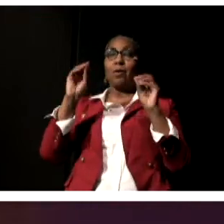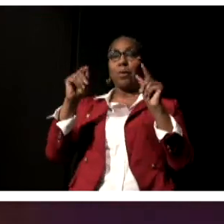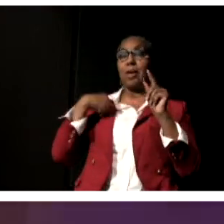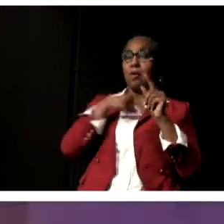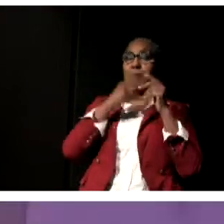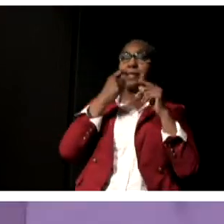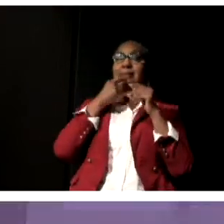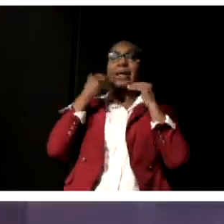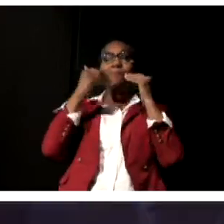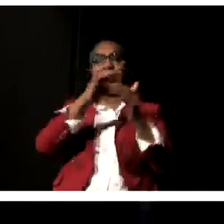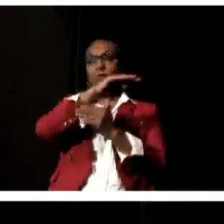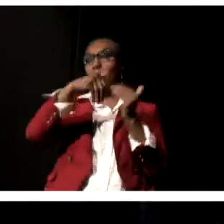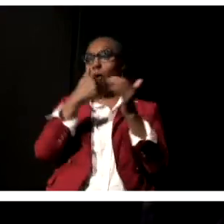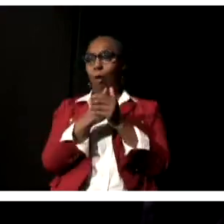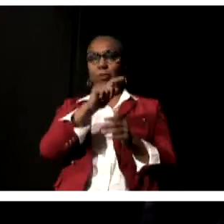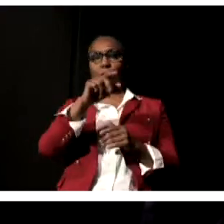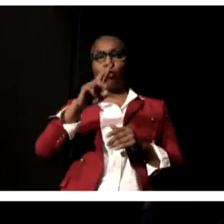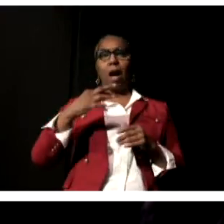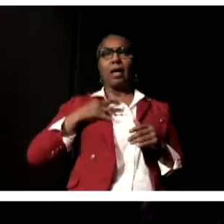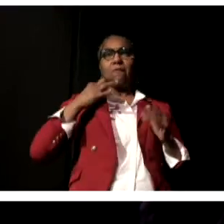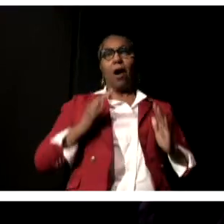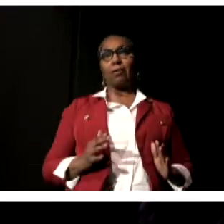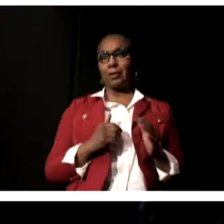to all of the Little Rock volunteers.